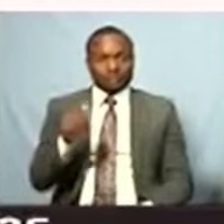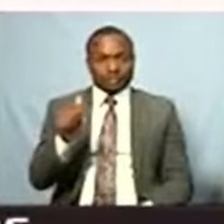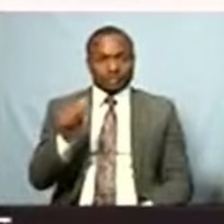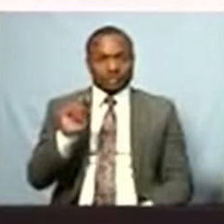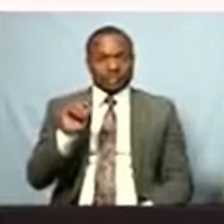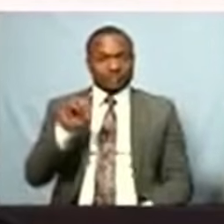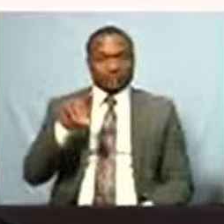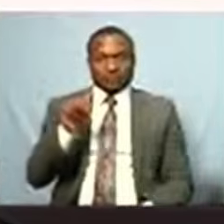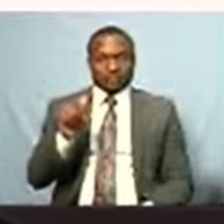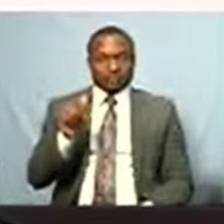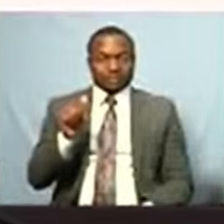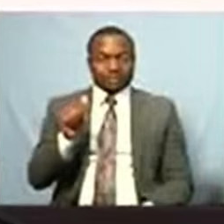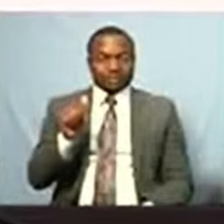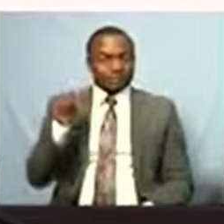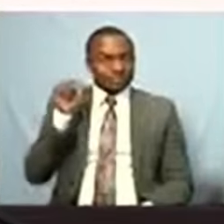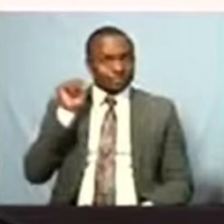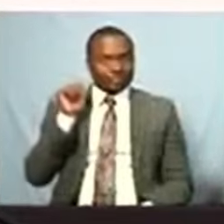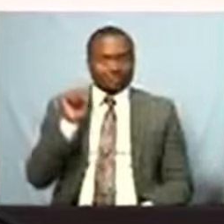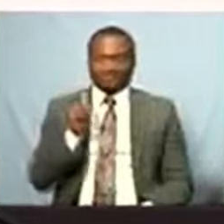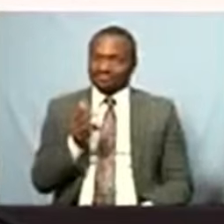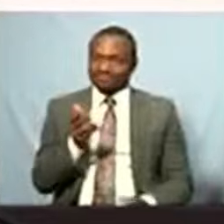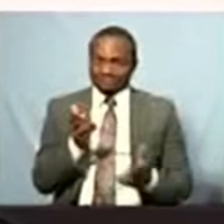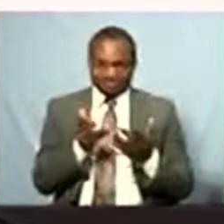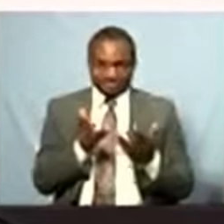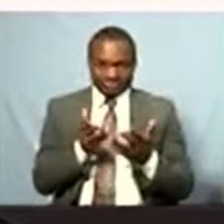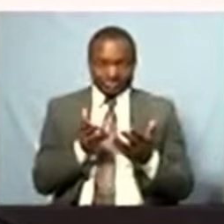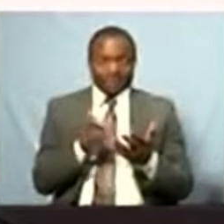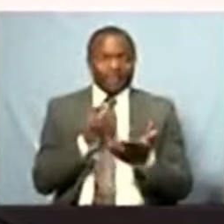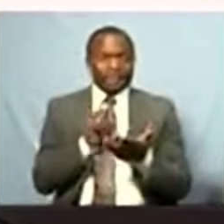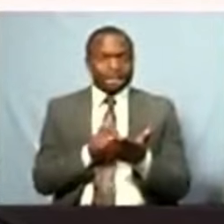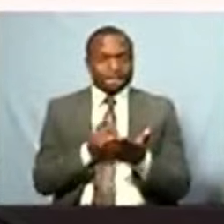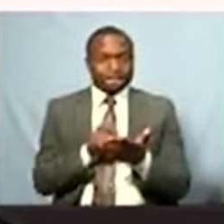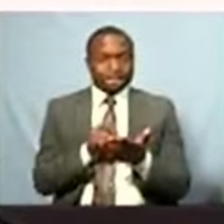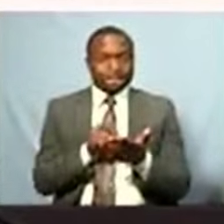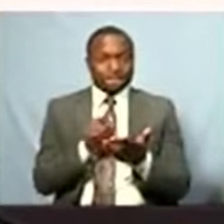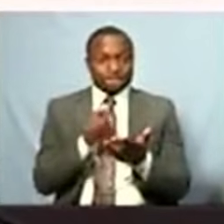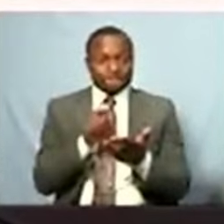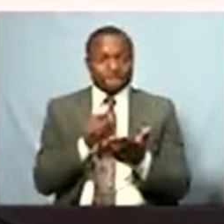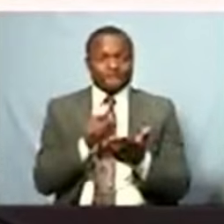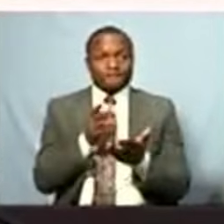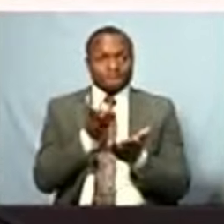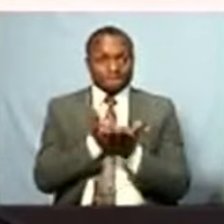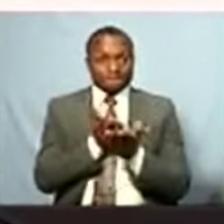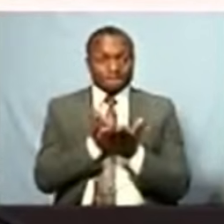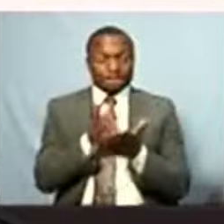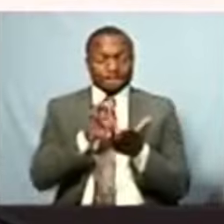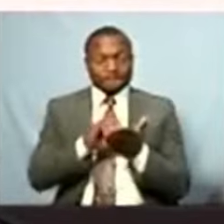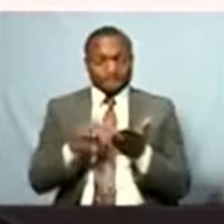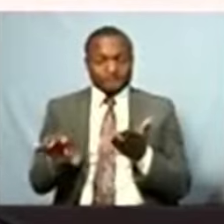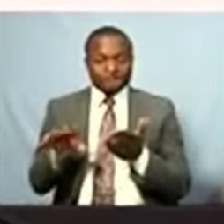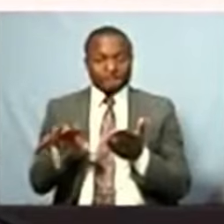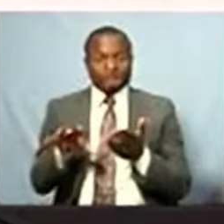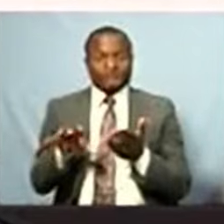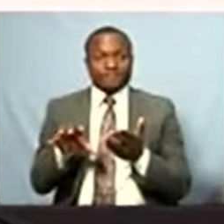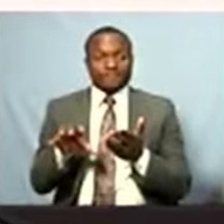NIPA does not object to the same. The provision provides for the deletion of the